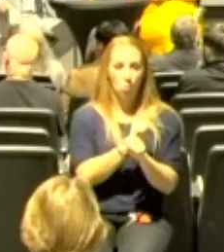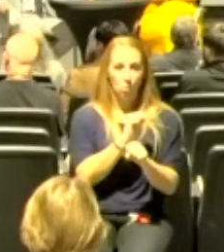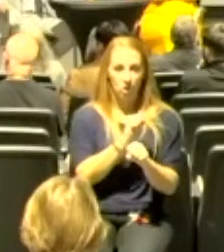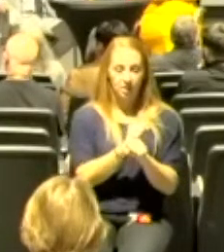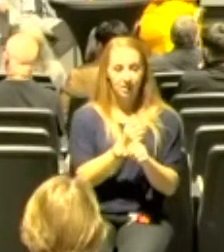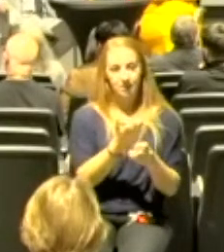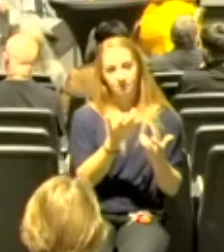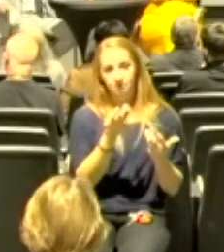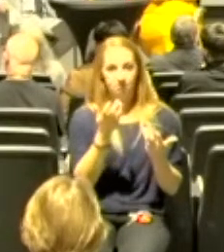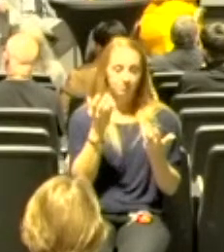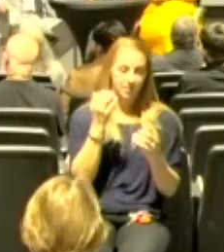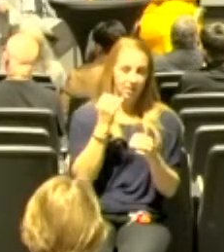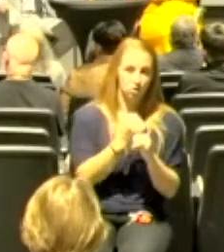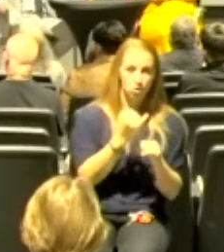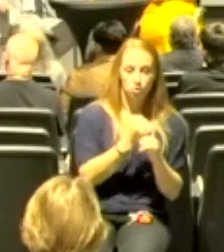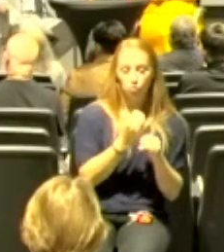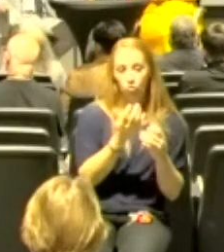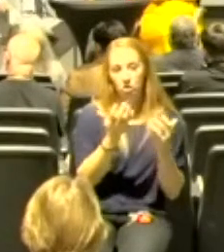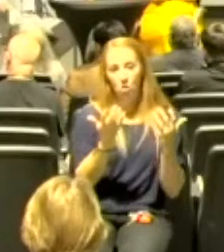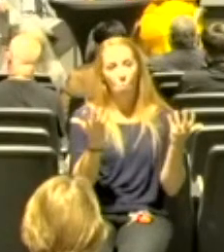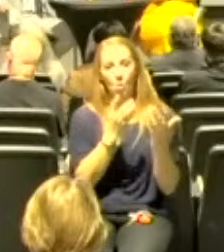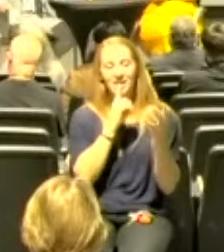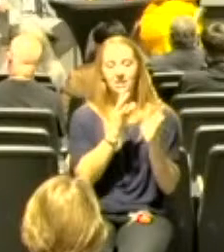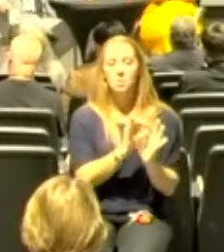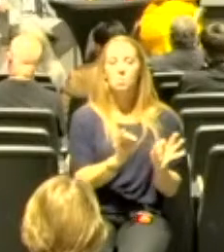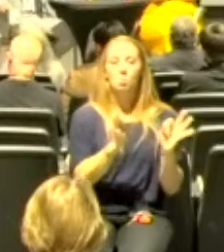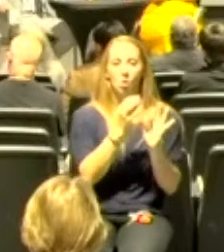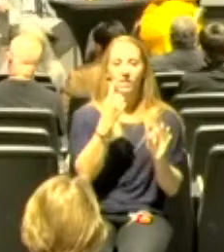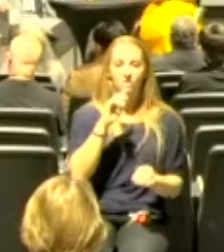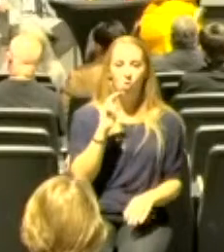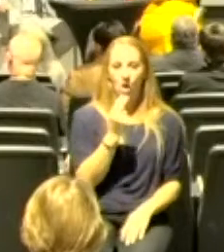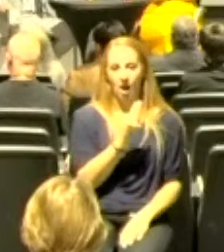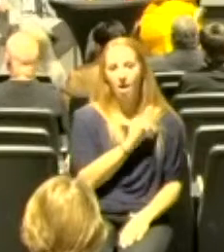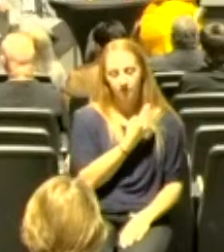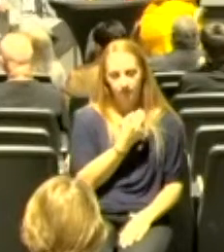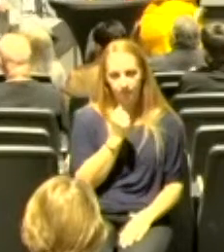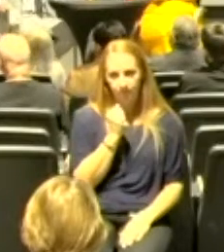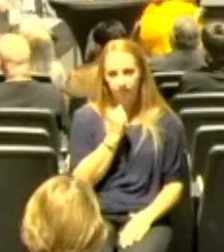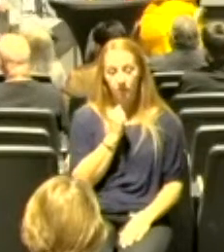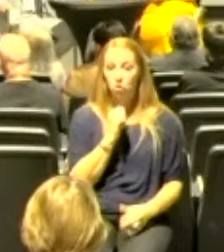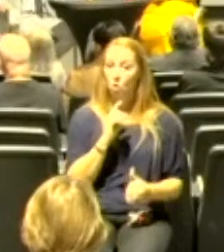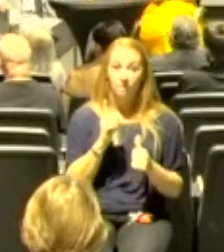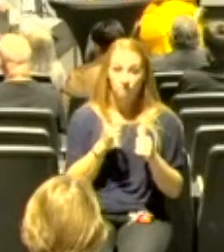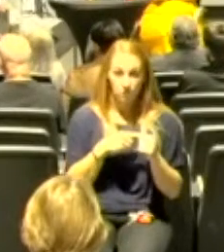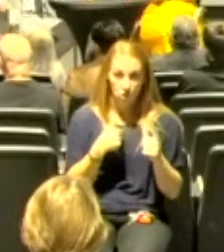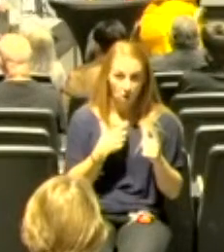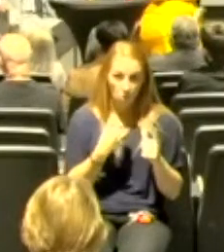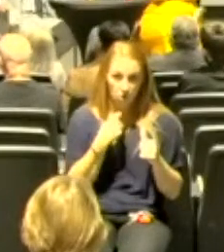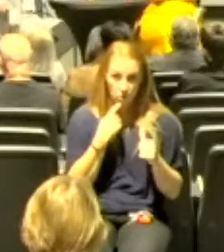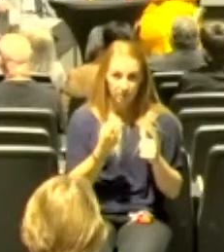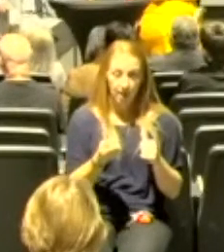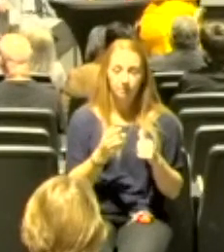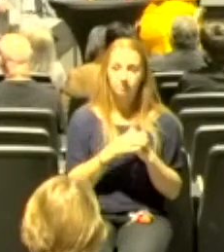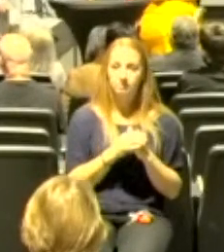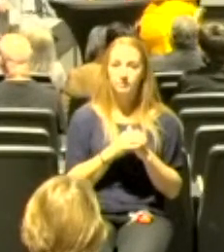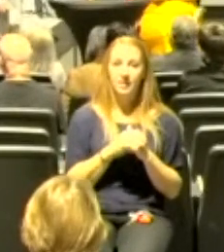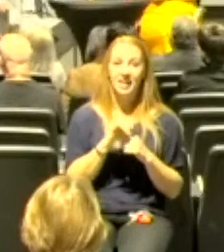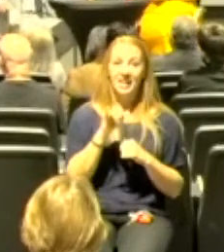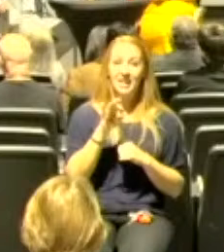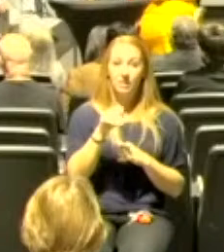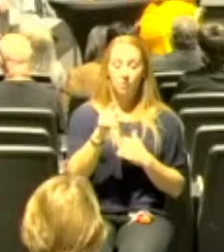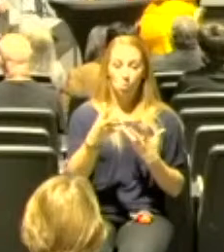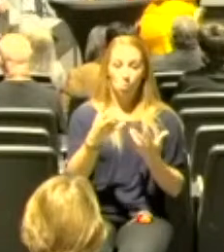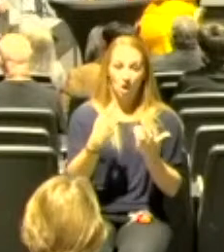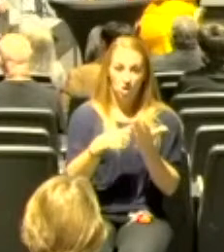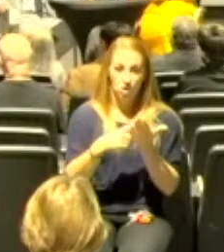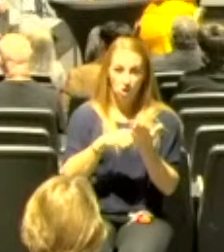as an institution about what's important to us in both of those spaces. So the first thing I'm going to say at the macro level, if you want to talk about